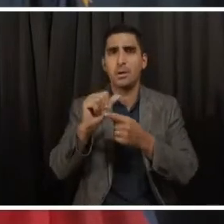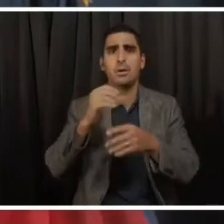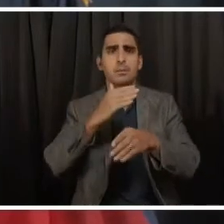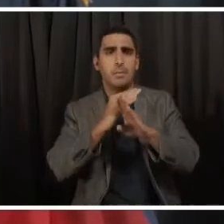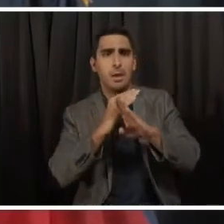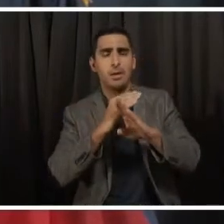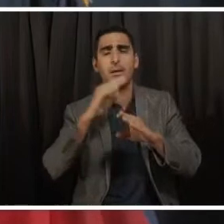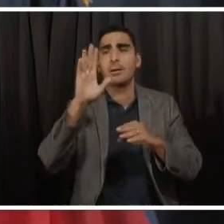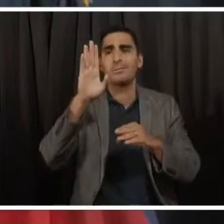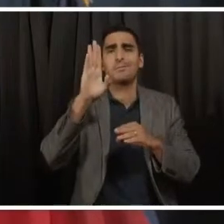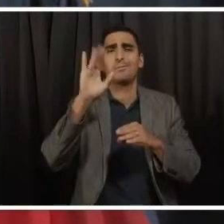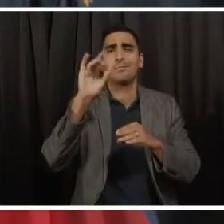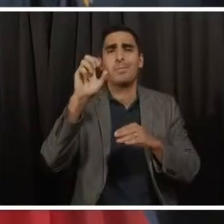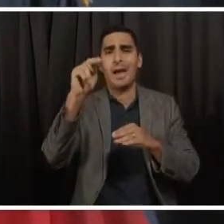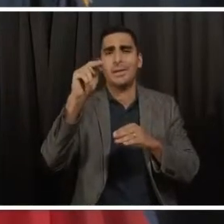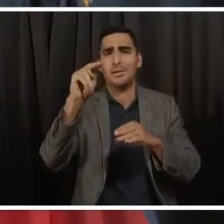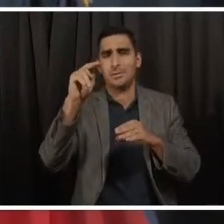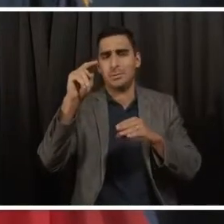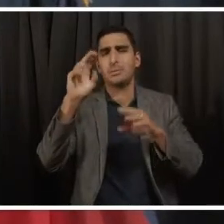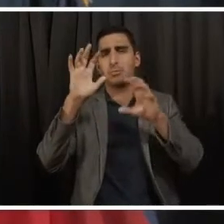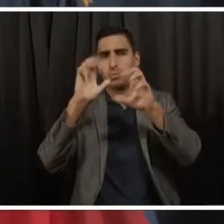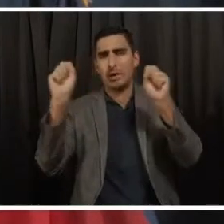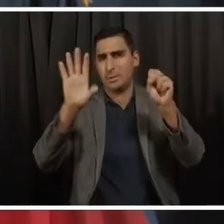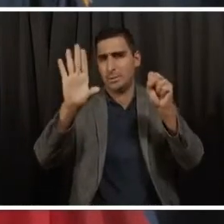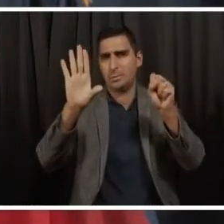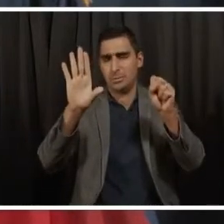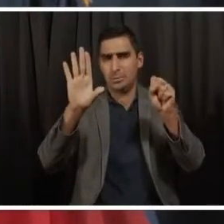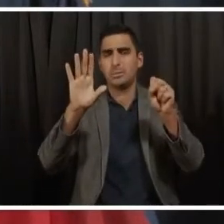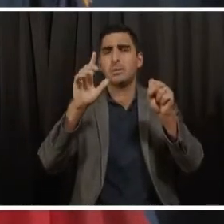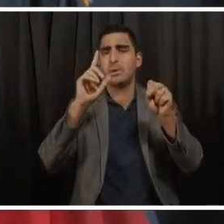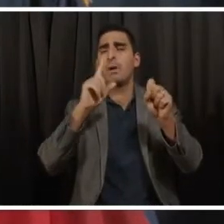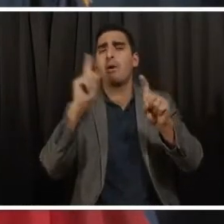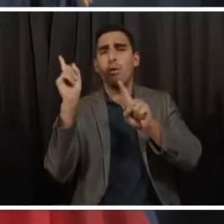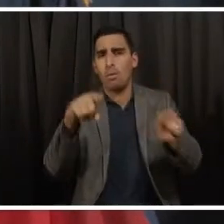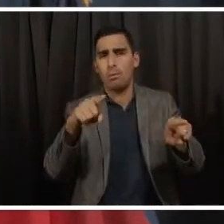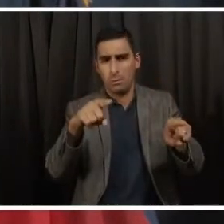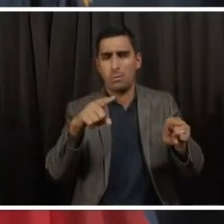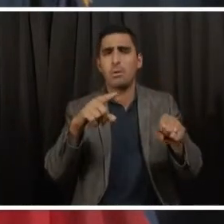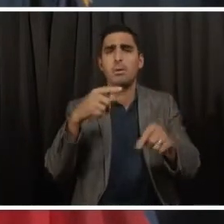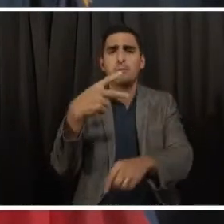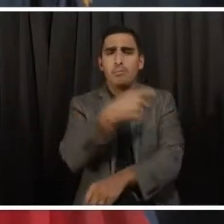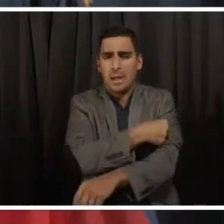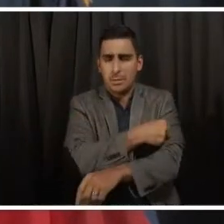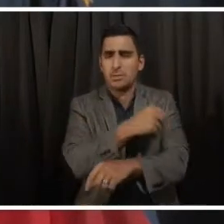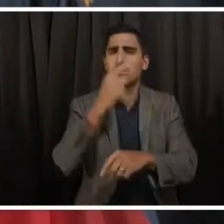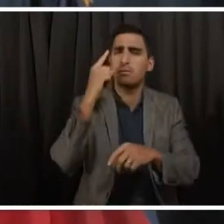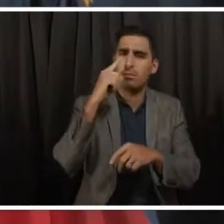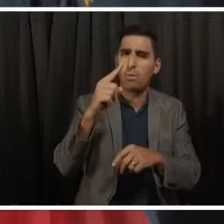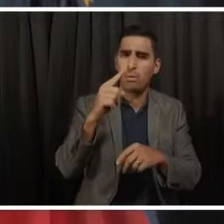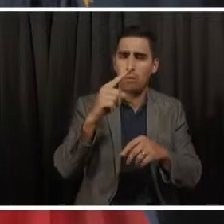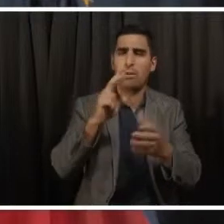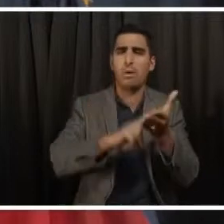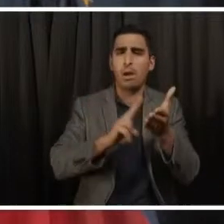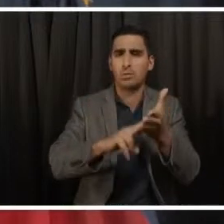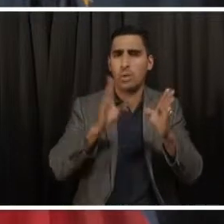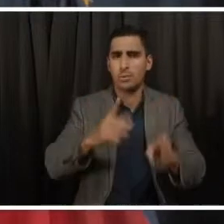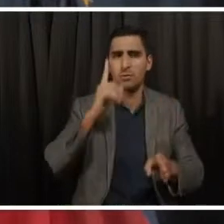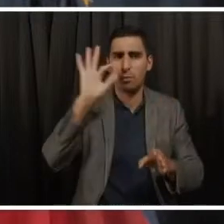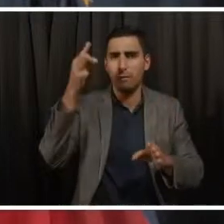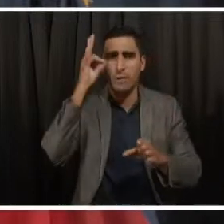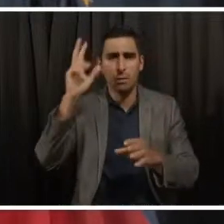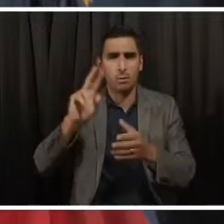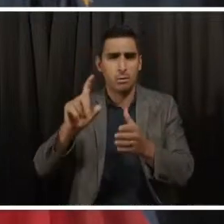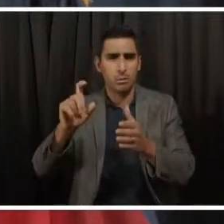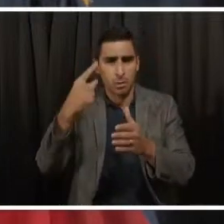Biden administration from enforcing its vaccine mandate for federal contractors. I'm wondering if you have any comments on the injunction and what this means for